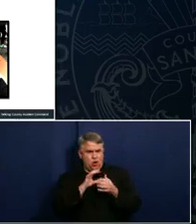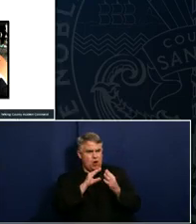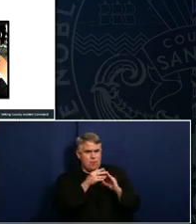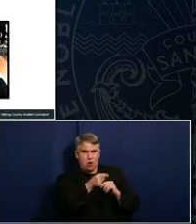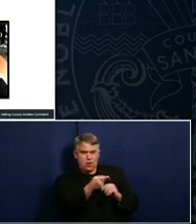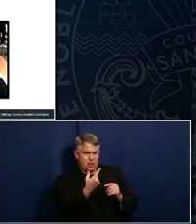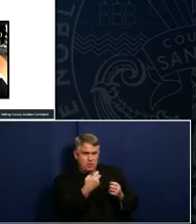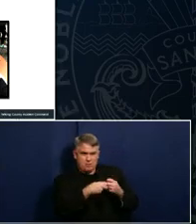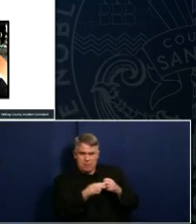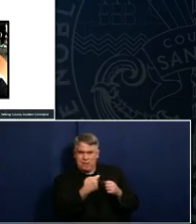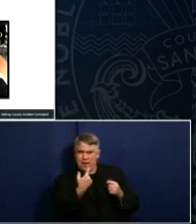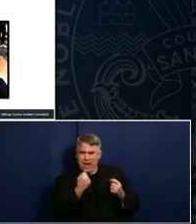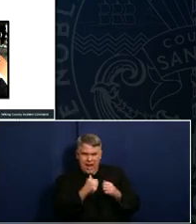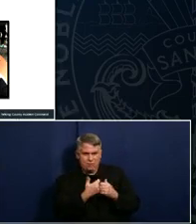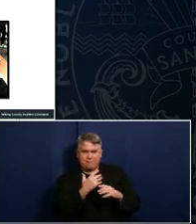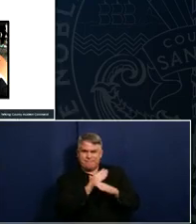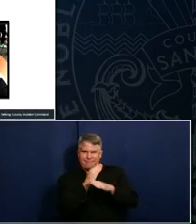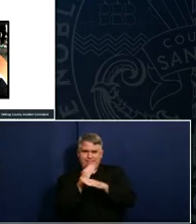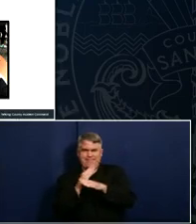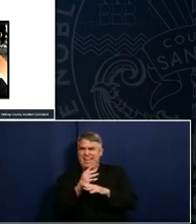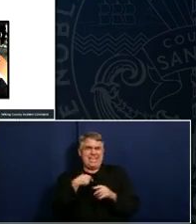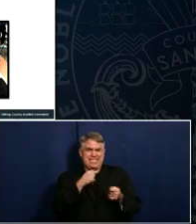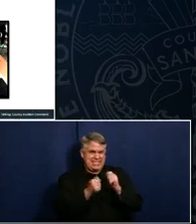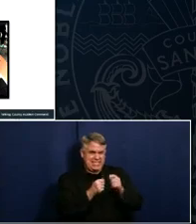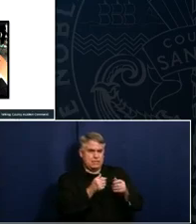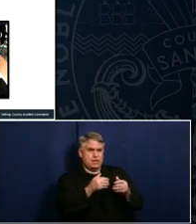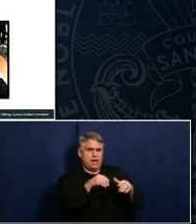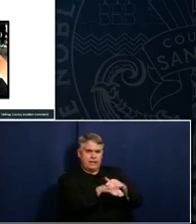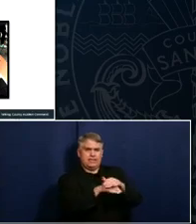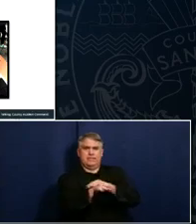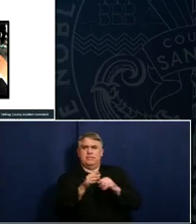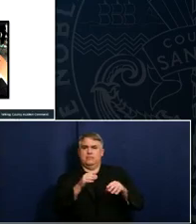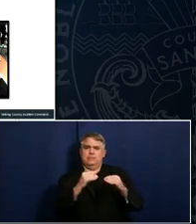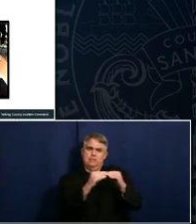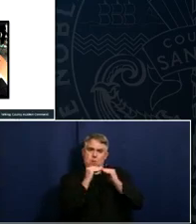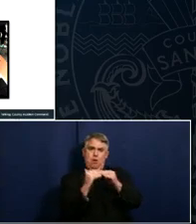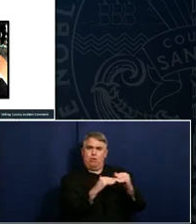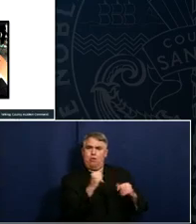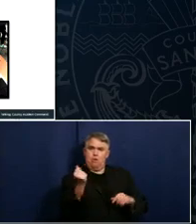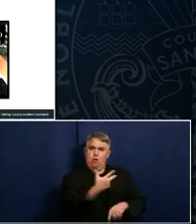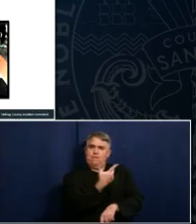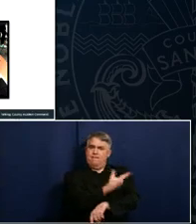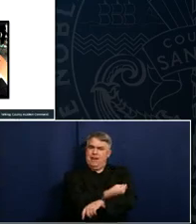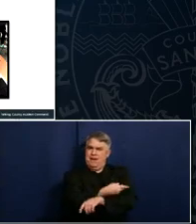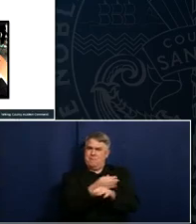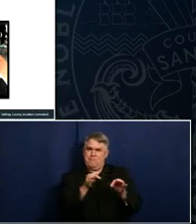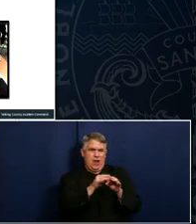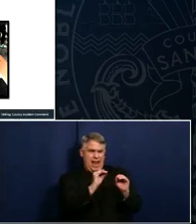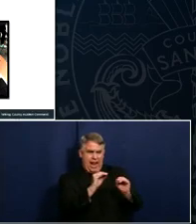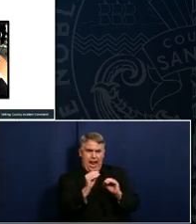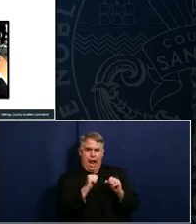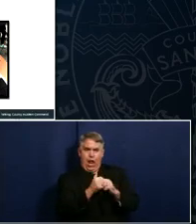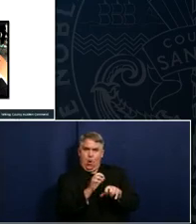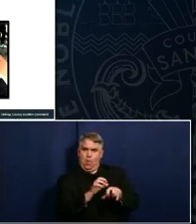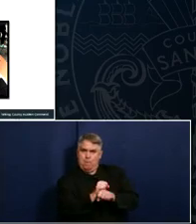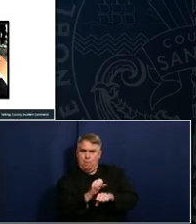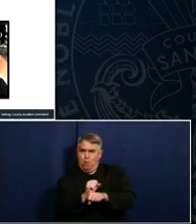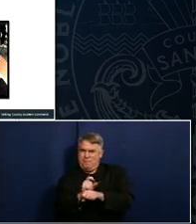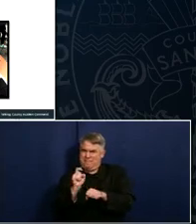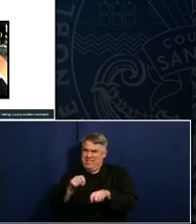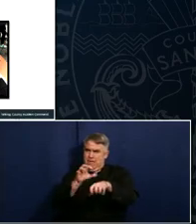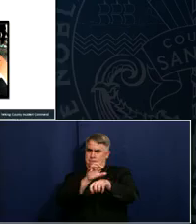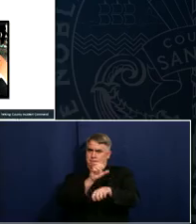the outreach and helping people get linked to appointments to get their vaccinations. And with that, I'll turn it back to Chair